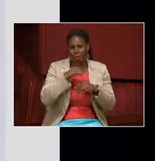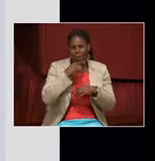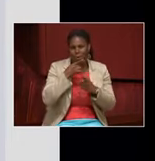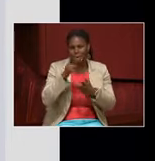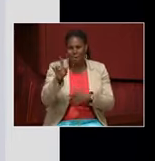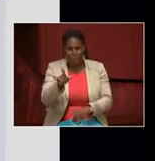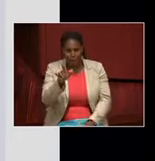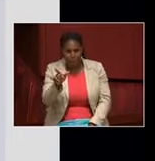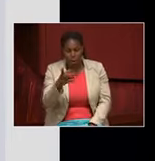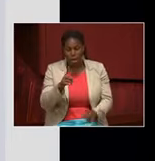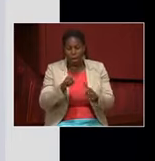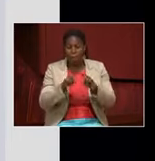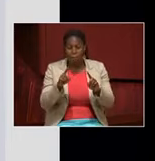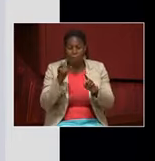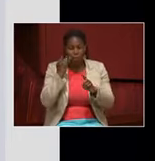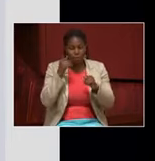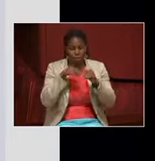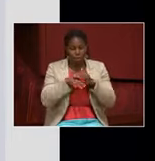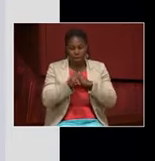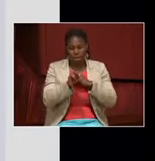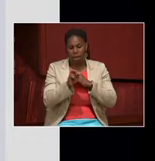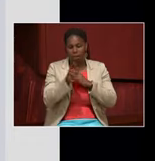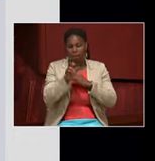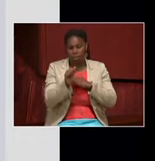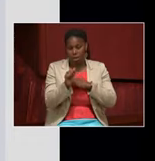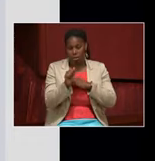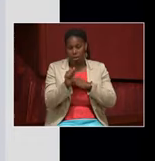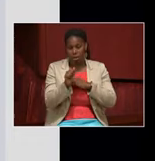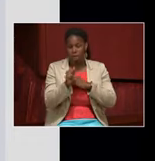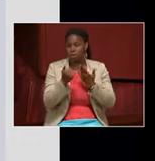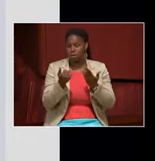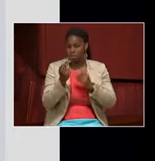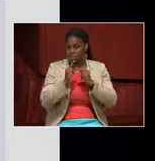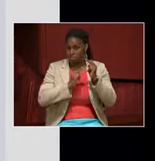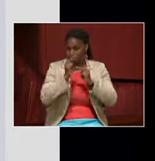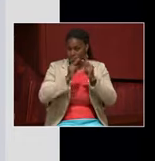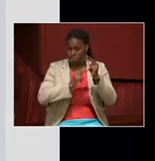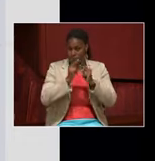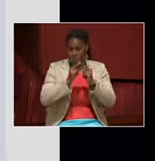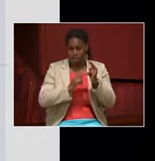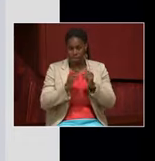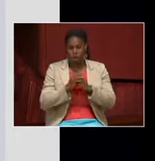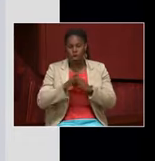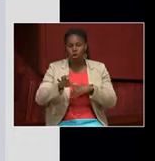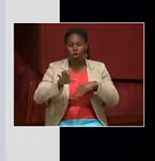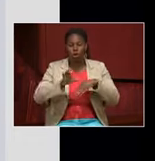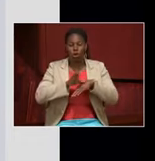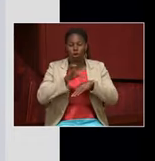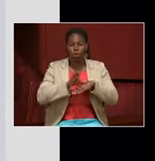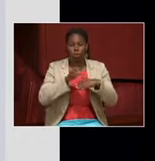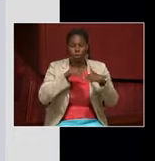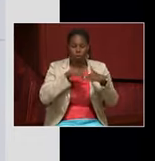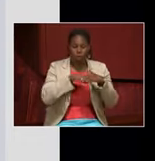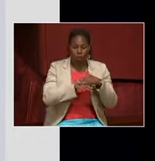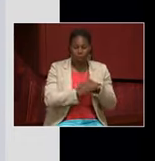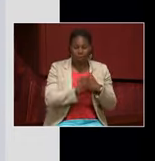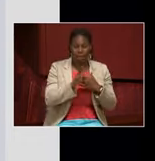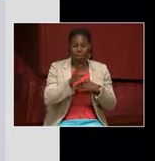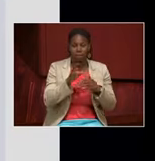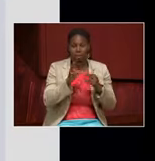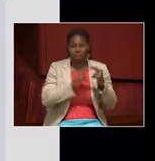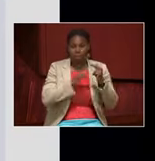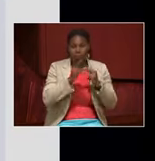if you are in a NARA facility, a National Archives facility, your computer in the facility will default to a